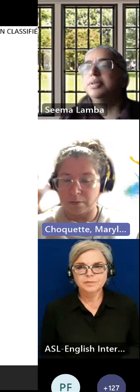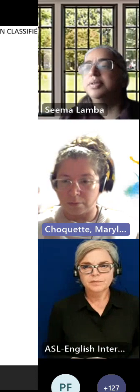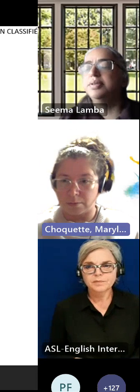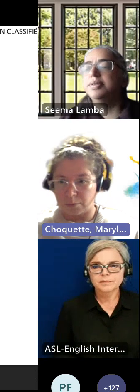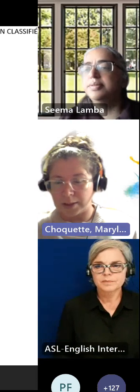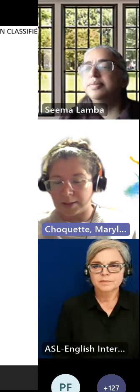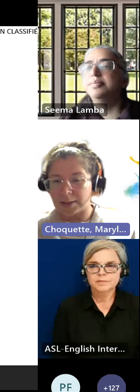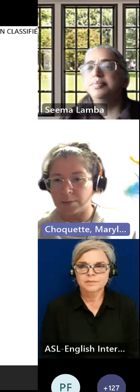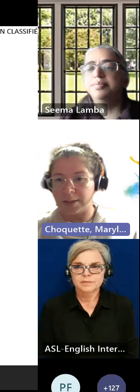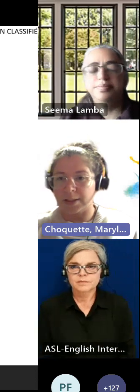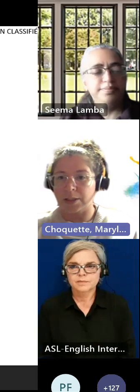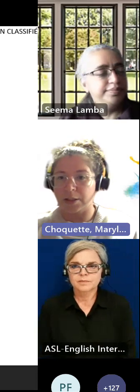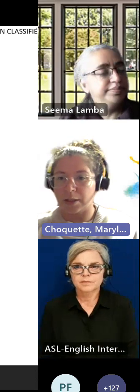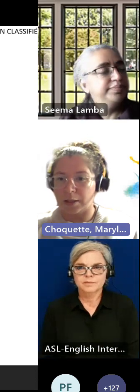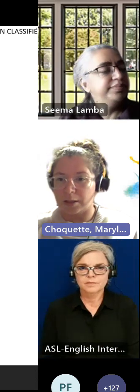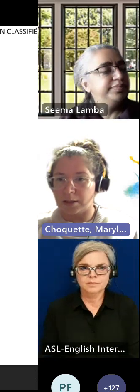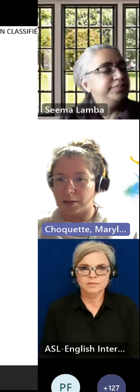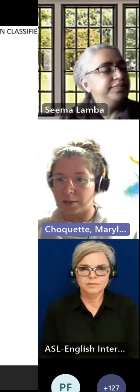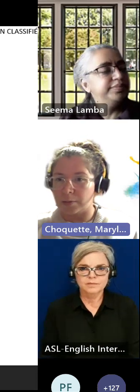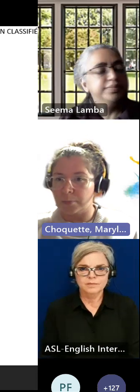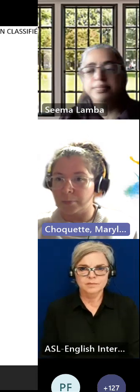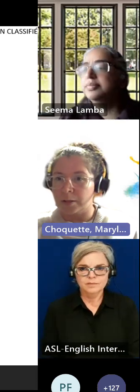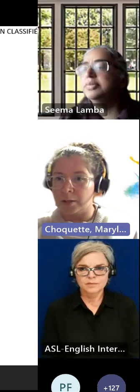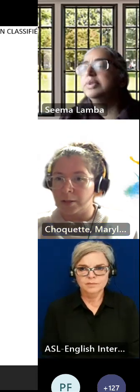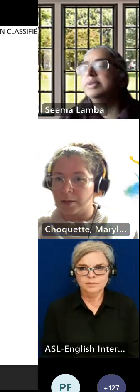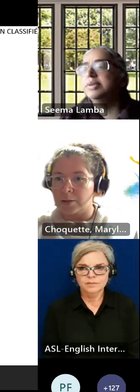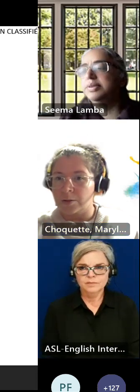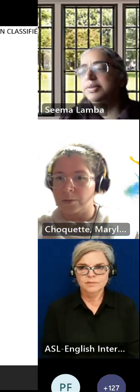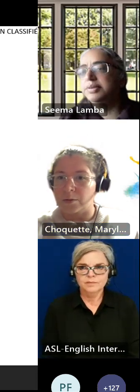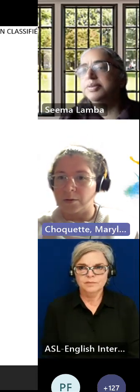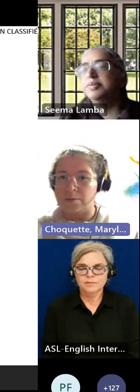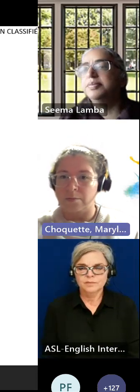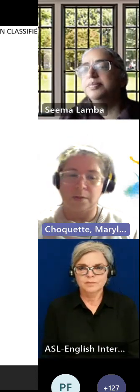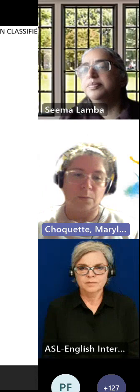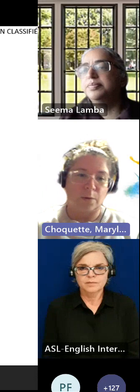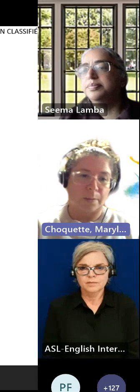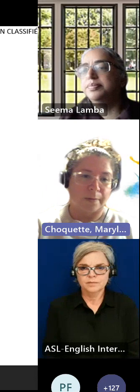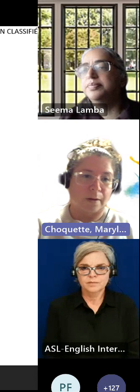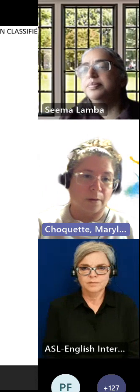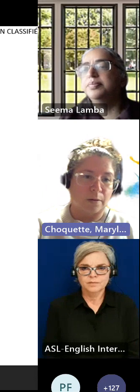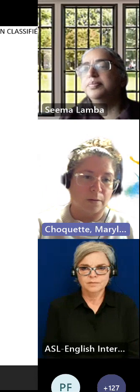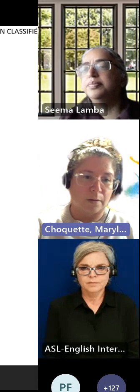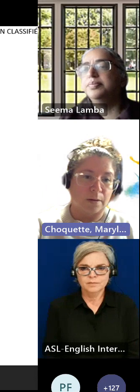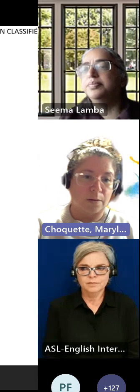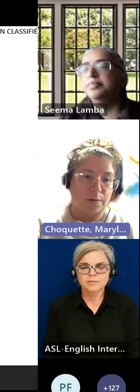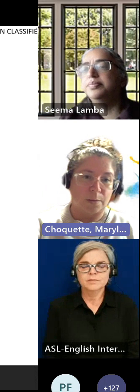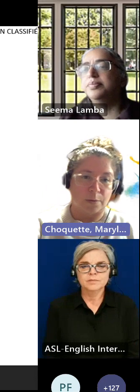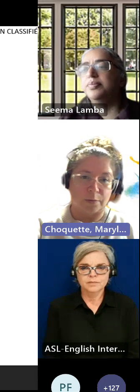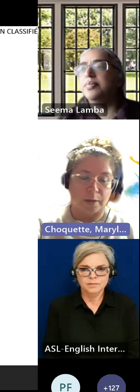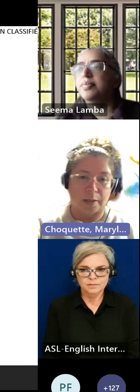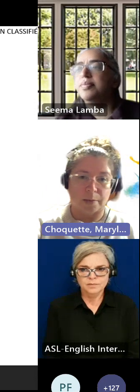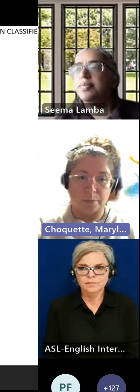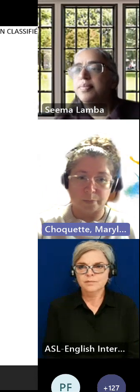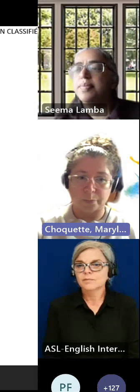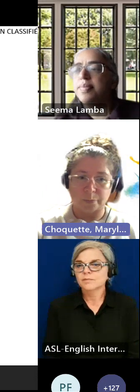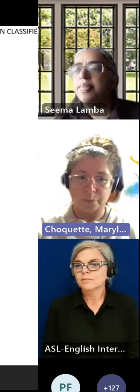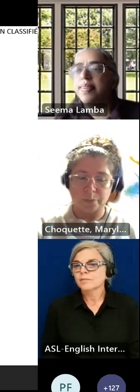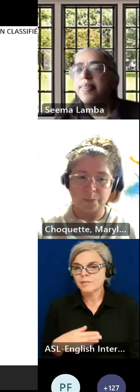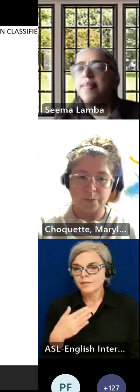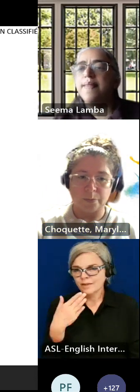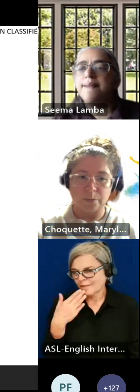justement pour aller sensibiliser les gens à ESR. Donc, des beaux commentaires. And thank you, Seema, for